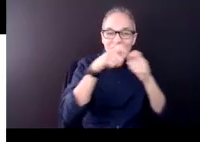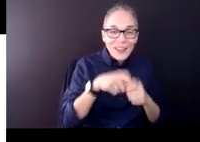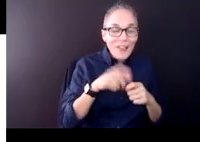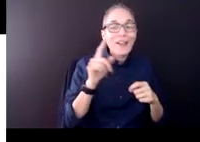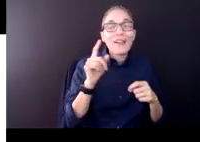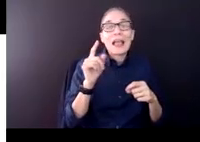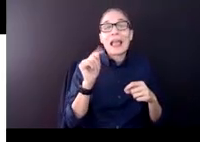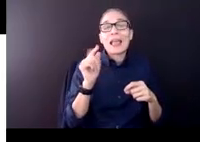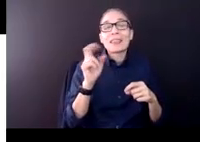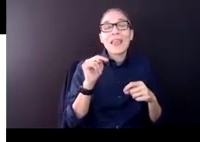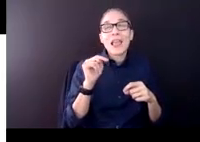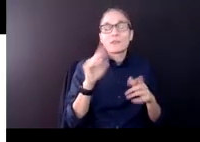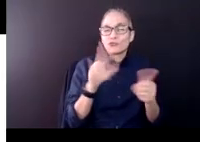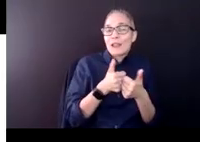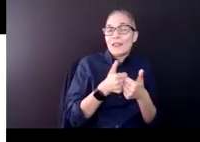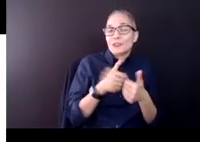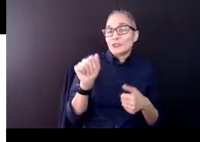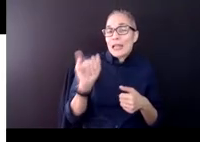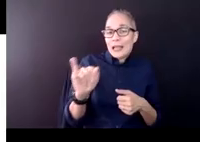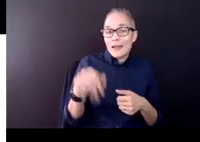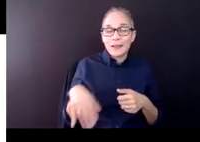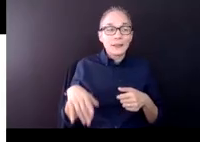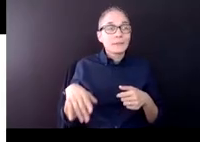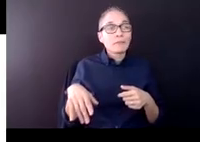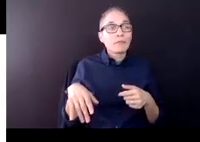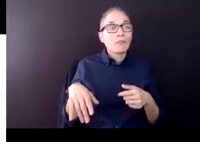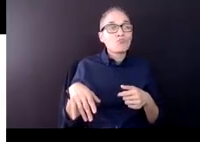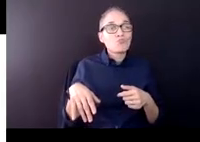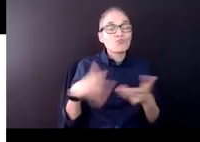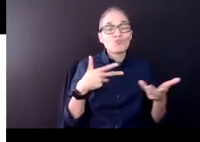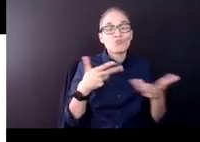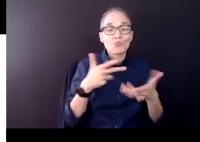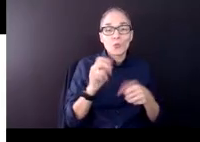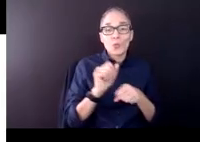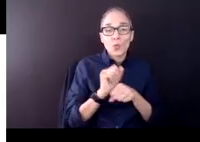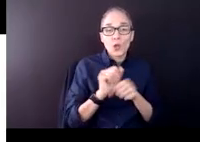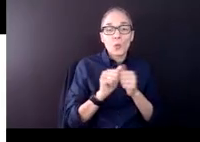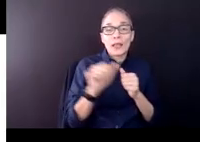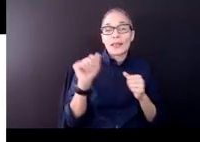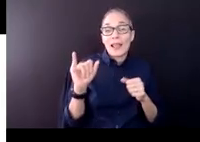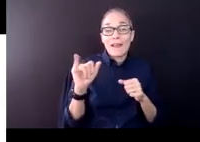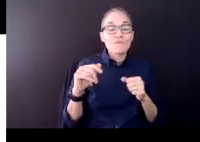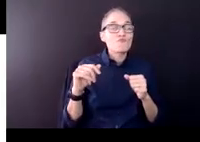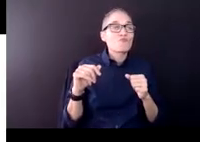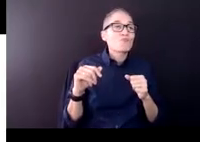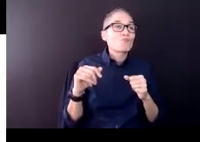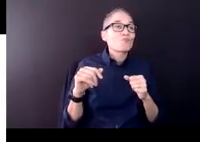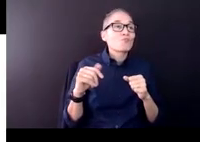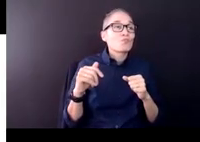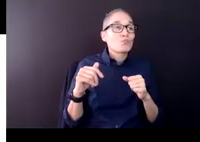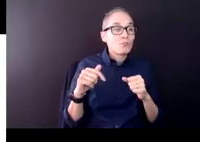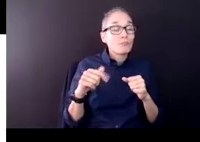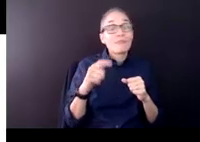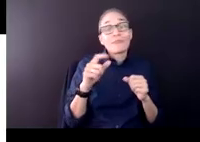just kind of have that, yeah, just have that engagement with the AI. And after you can